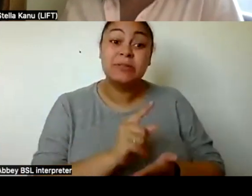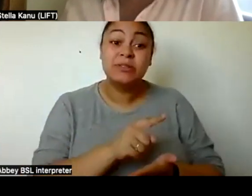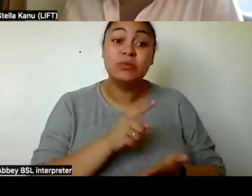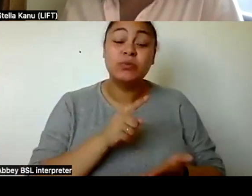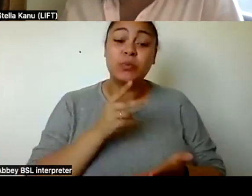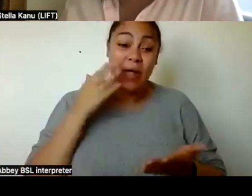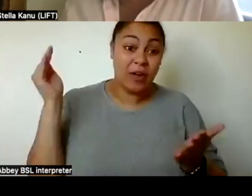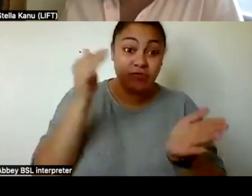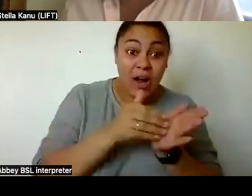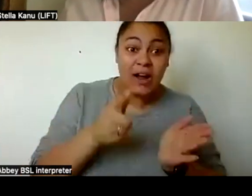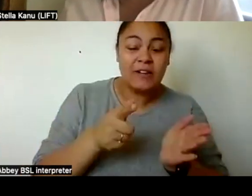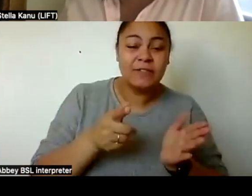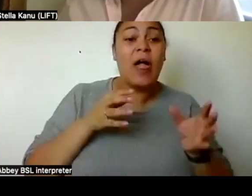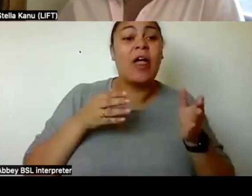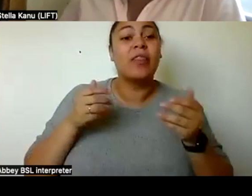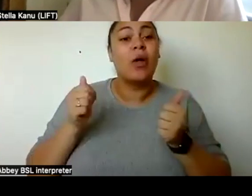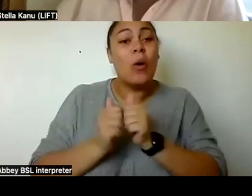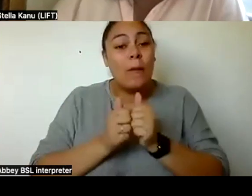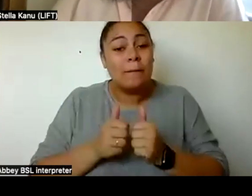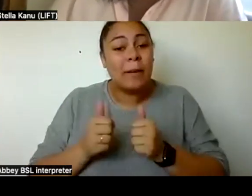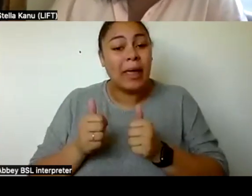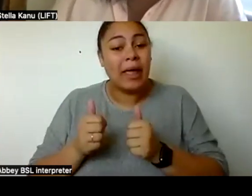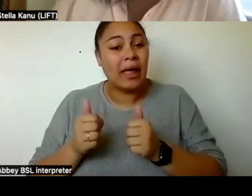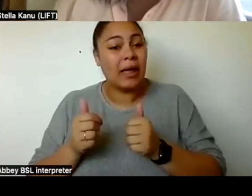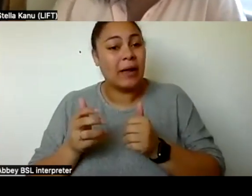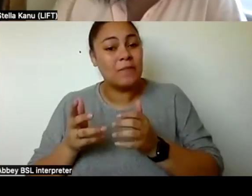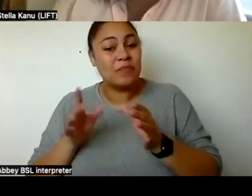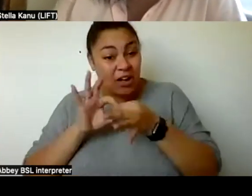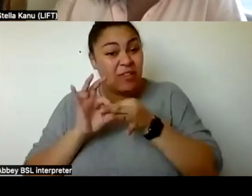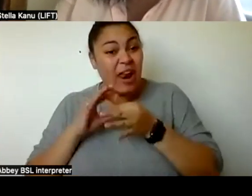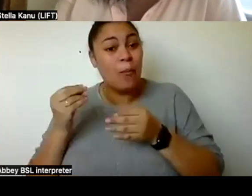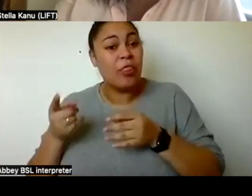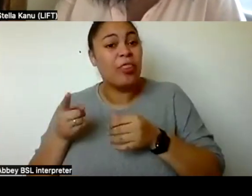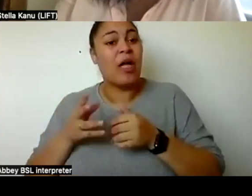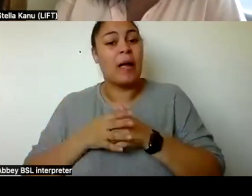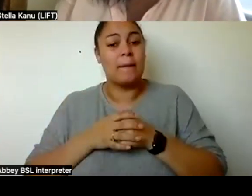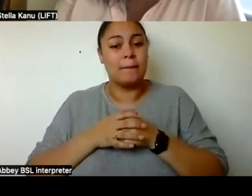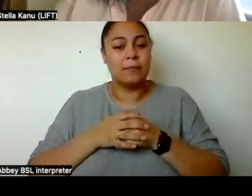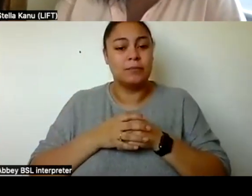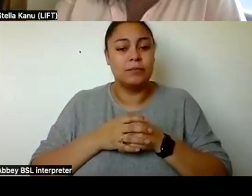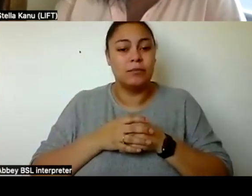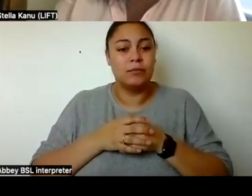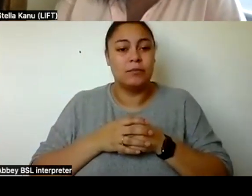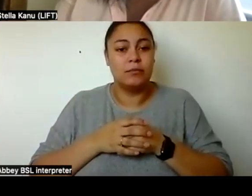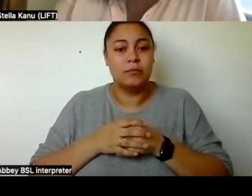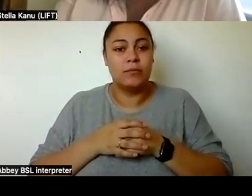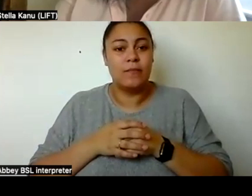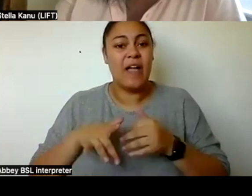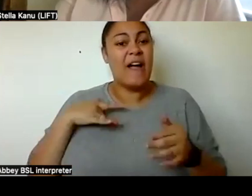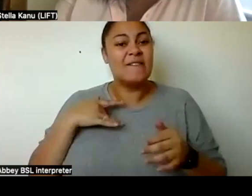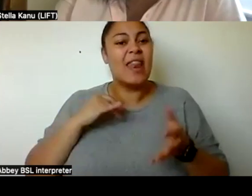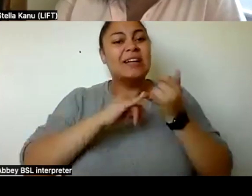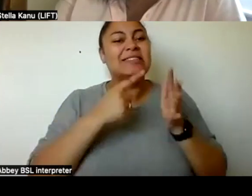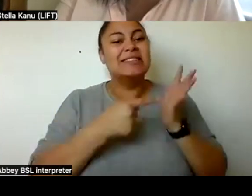be, that is relatable to them, and to make sure that they feel welcome here. Again, I feel like Stella talked